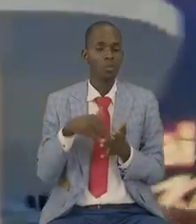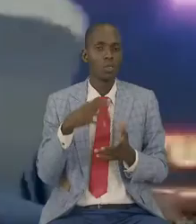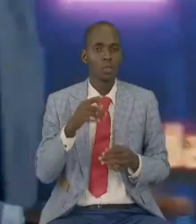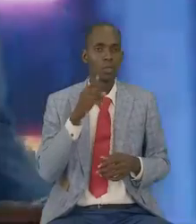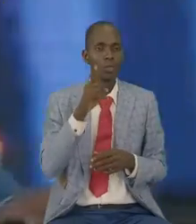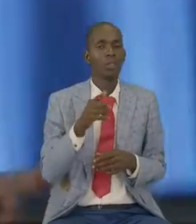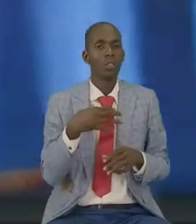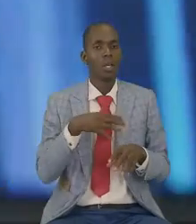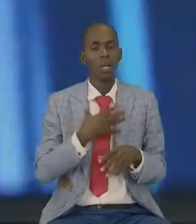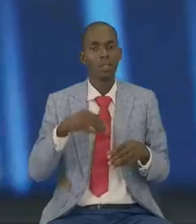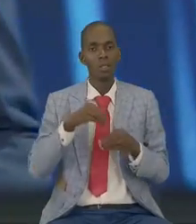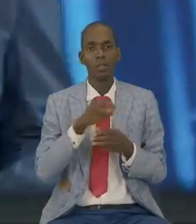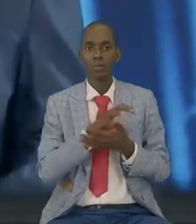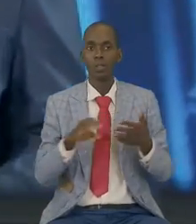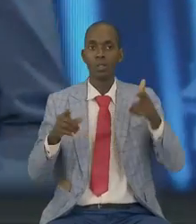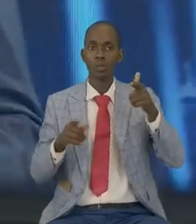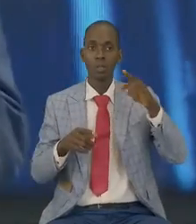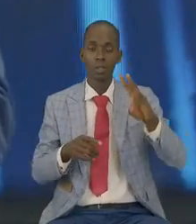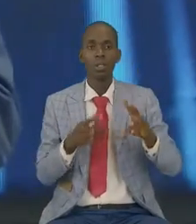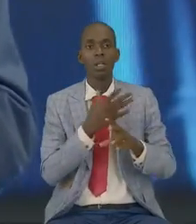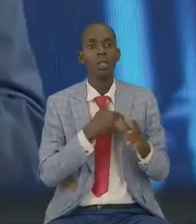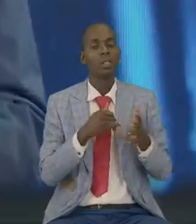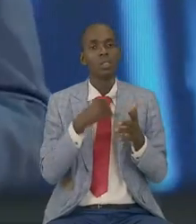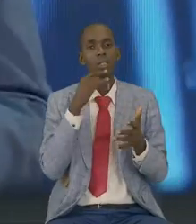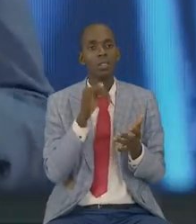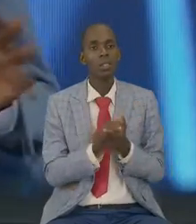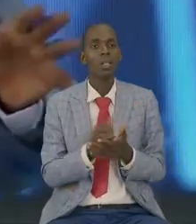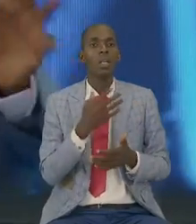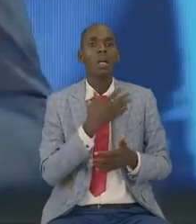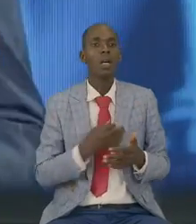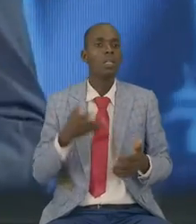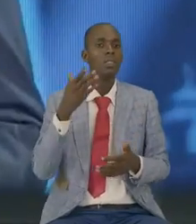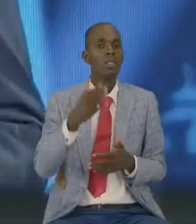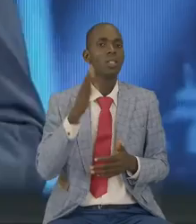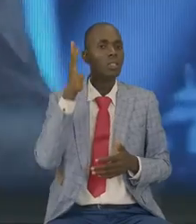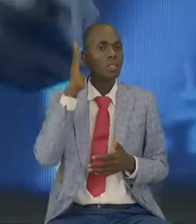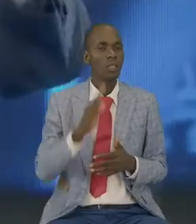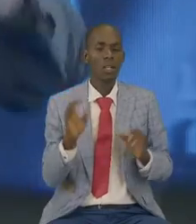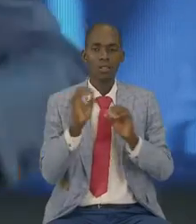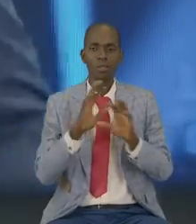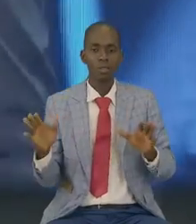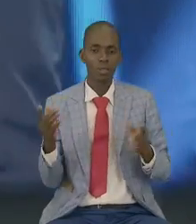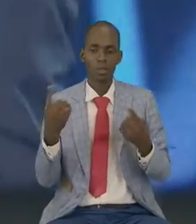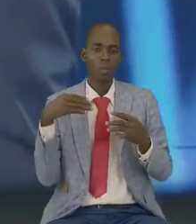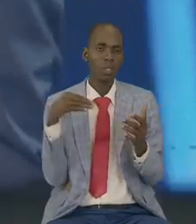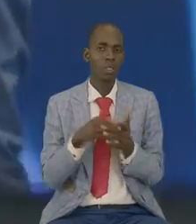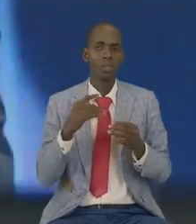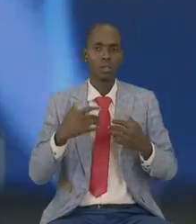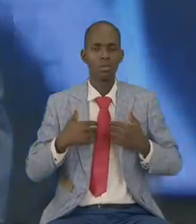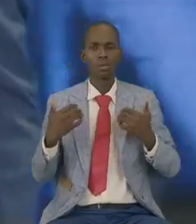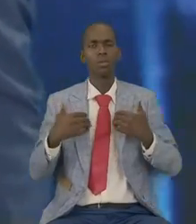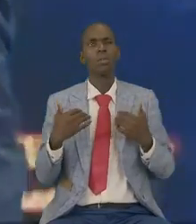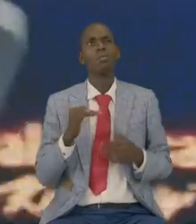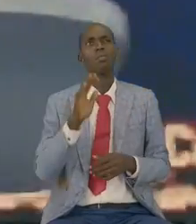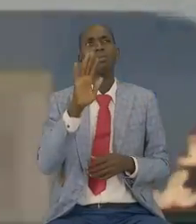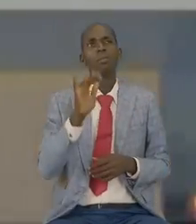verse 26, it says, and there shall nothing cast their young. I know